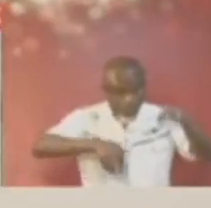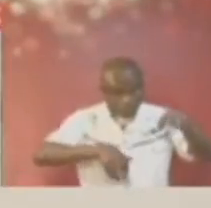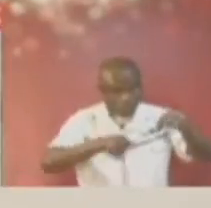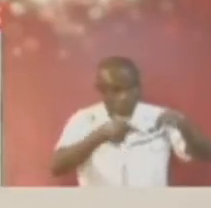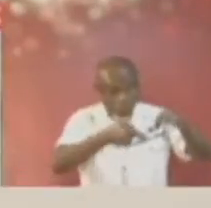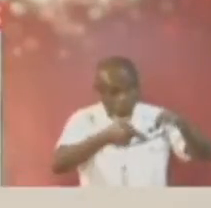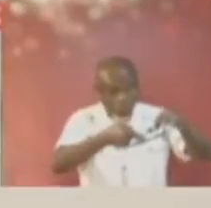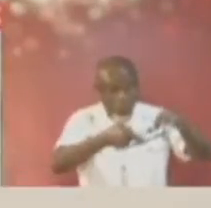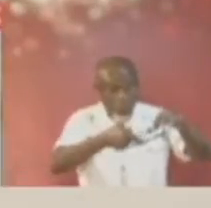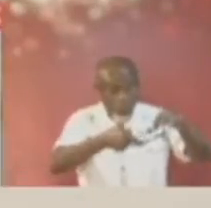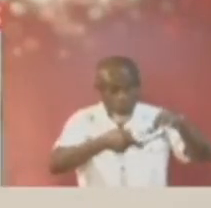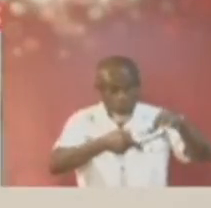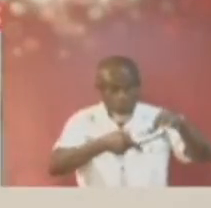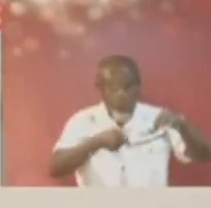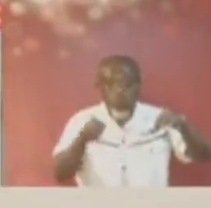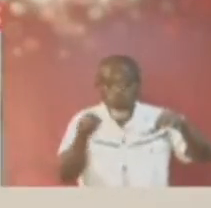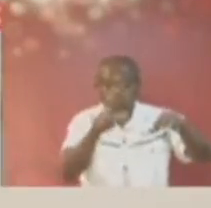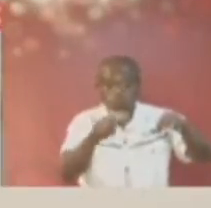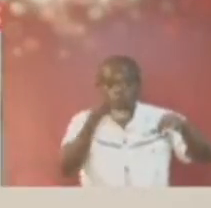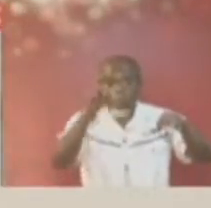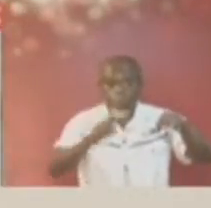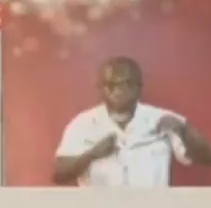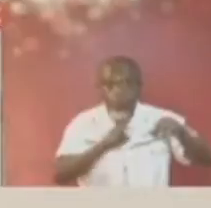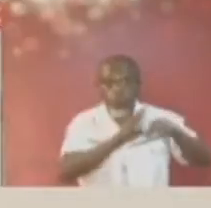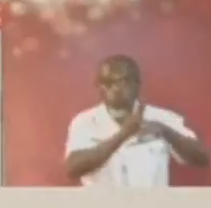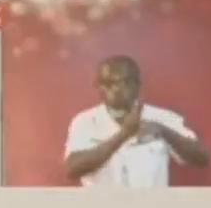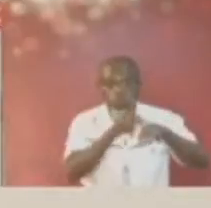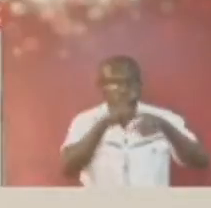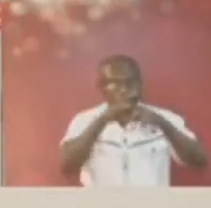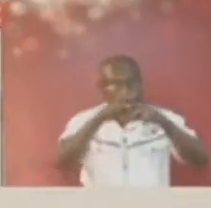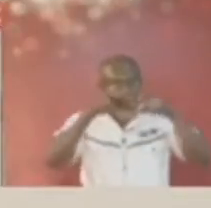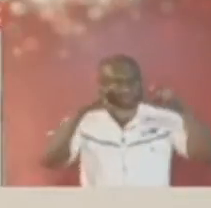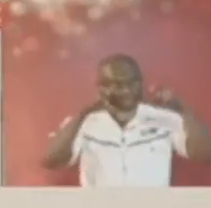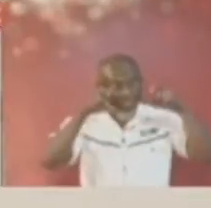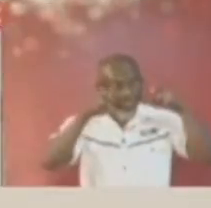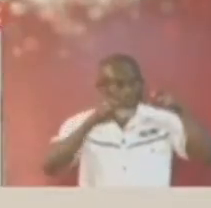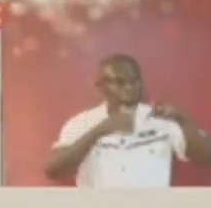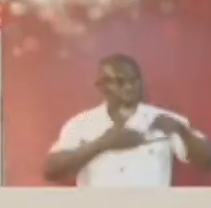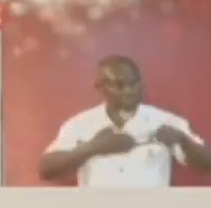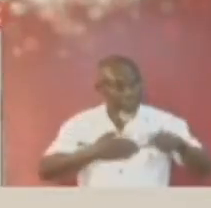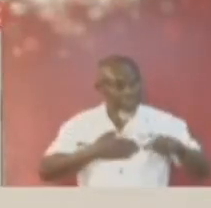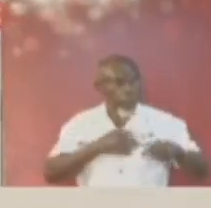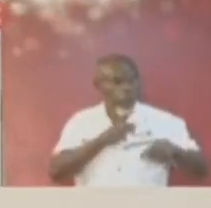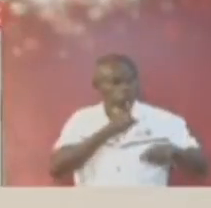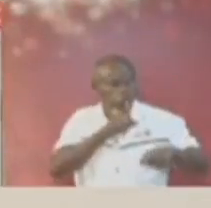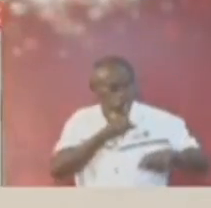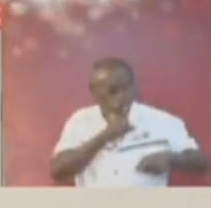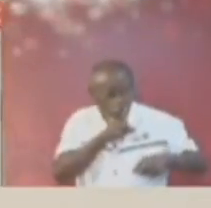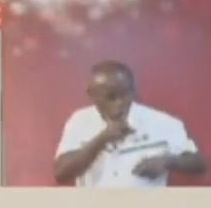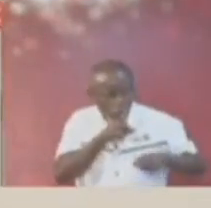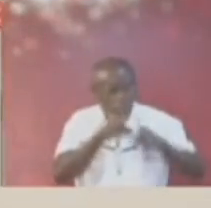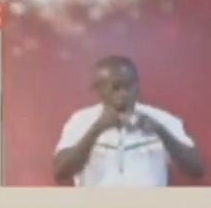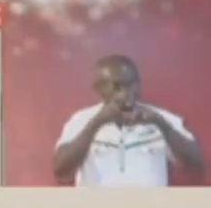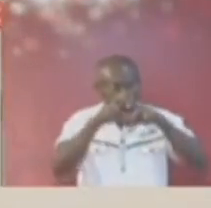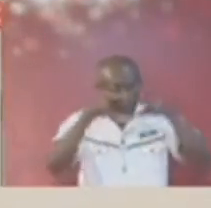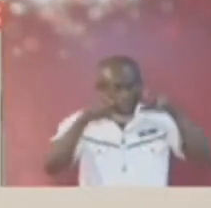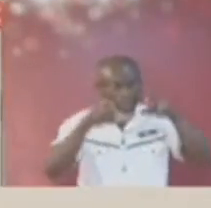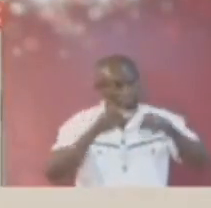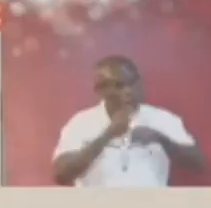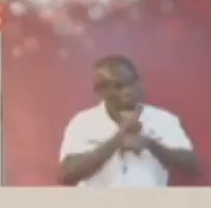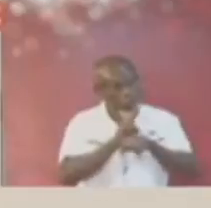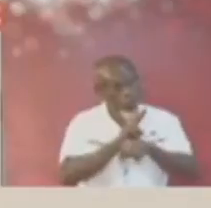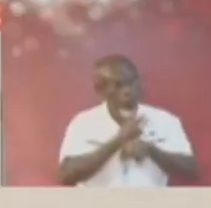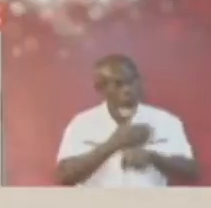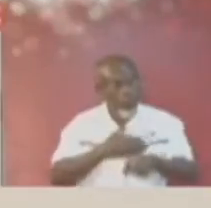that to make sure to wear the mask. Not just think about it, actually make sure that you're wearing the mask, make sure that you sanitize your hands